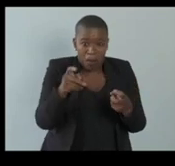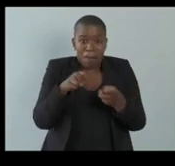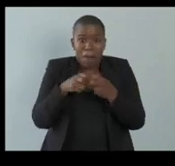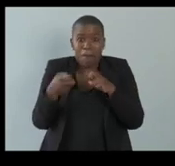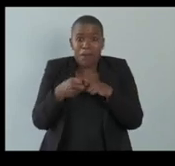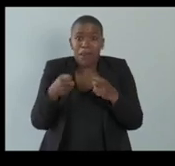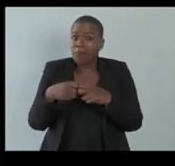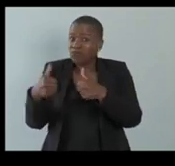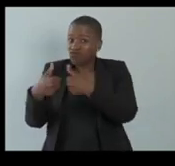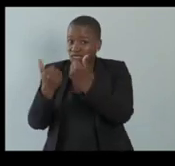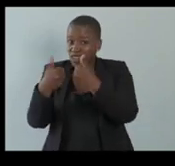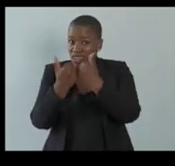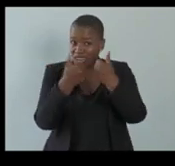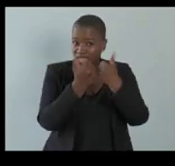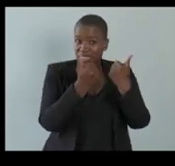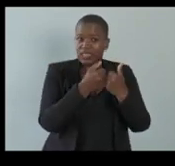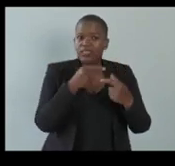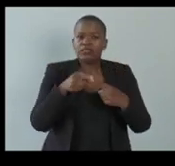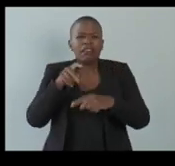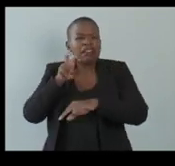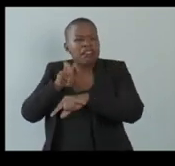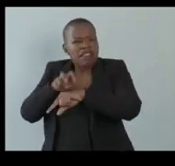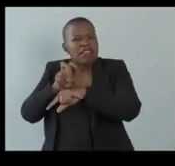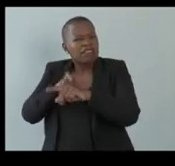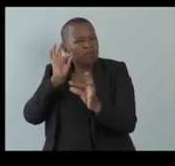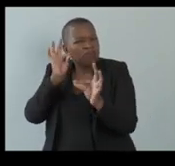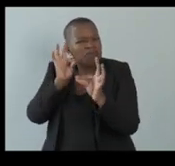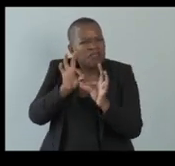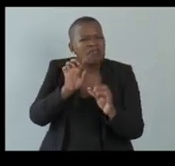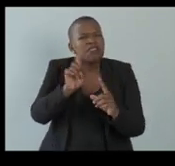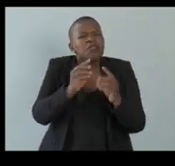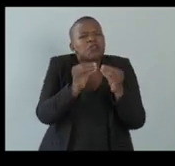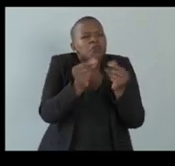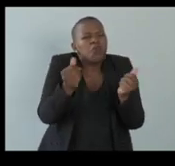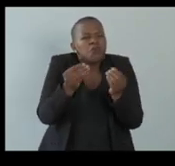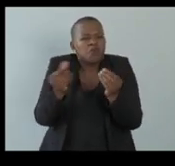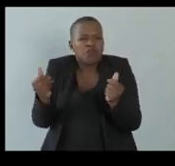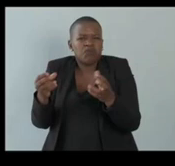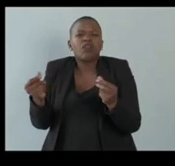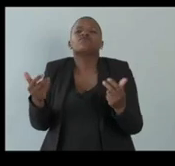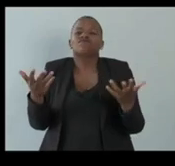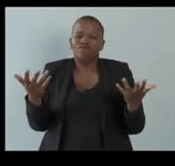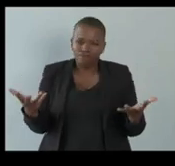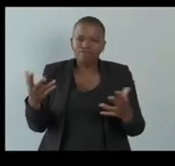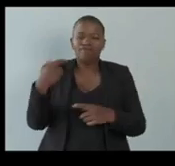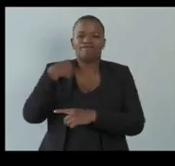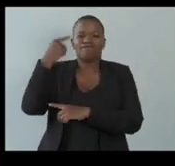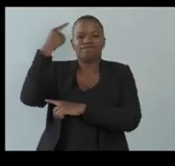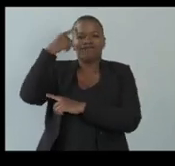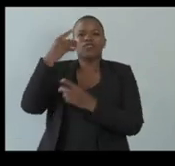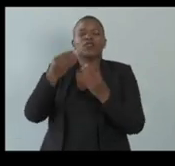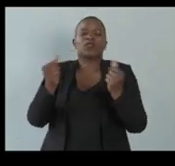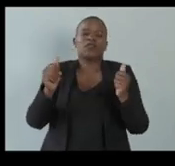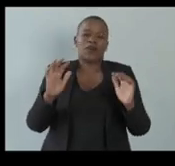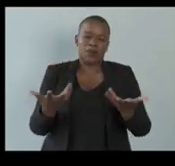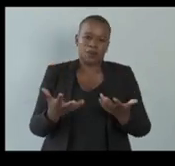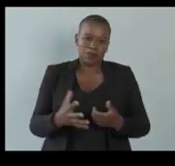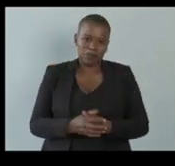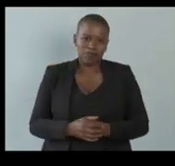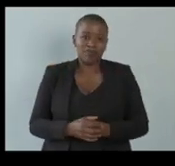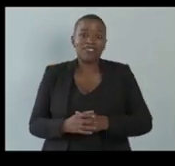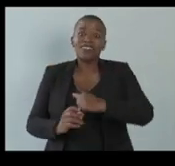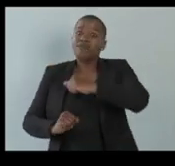to specific events, notably the loss of the GBN contract. Our core operations showed promise in revenue